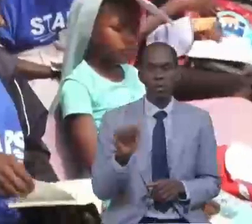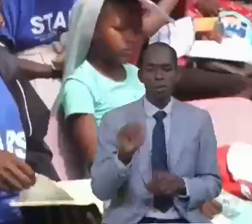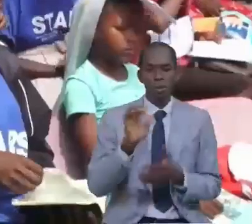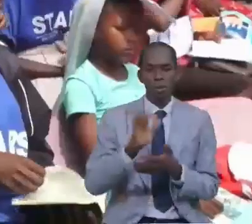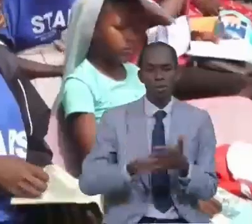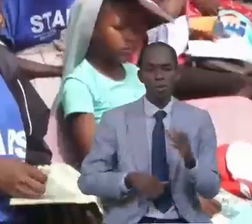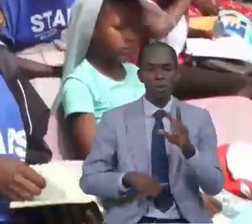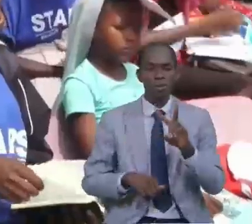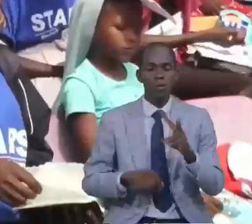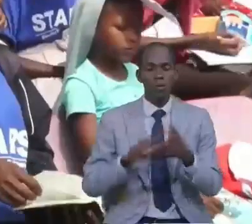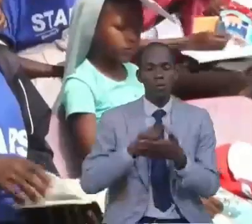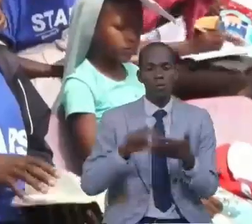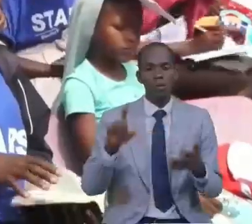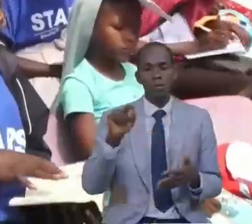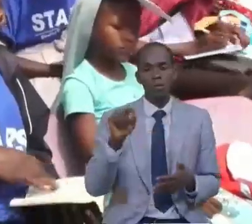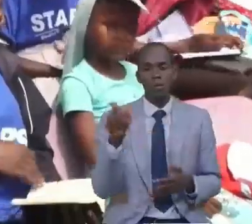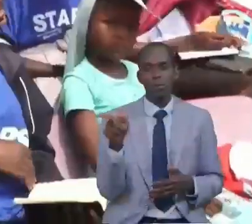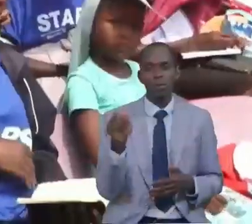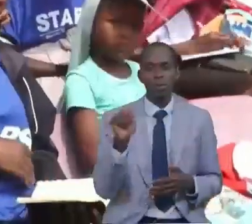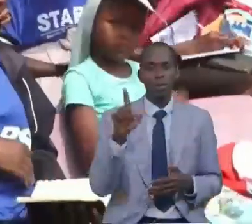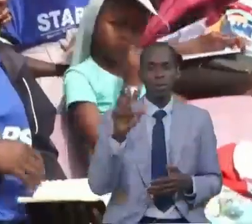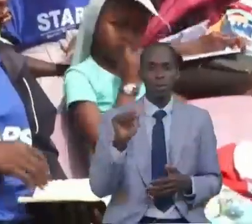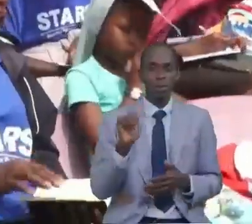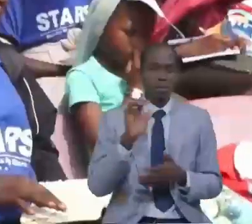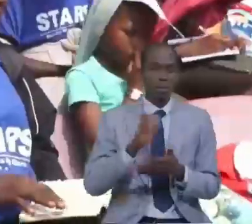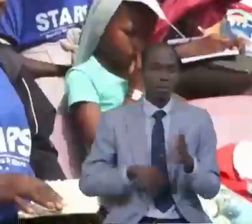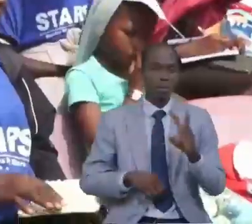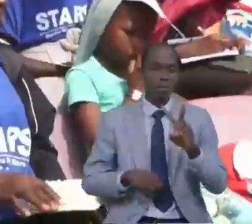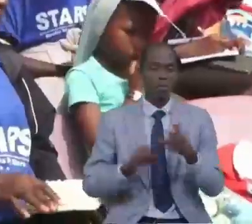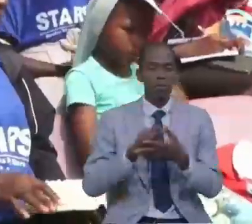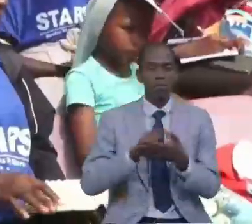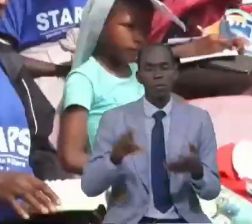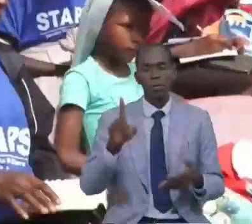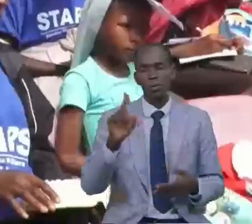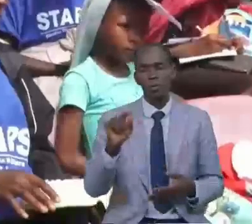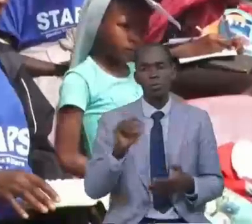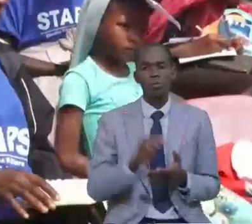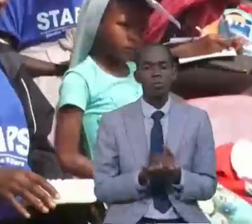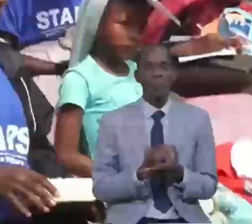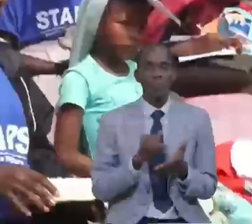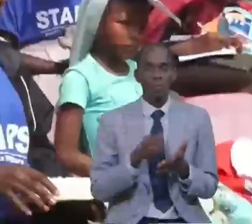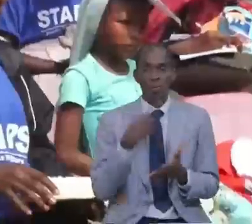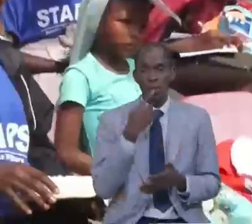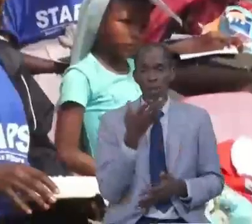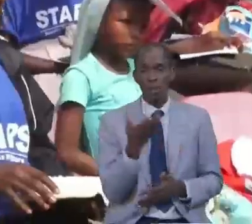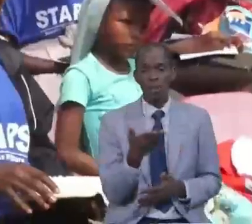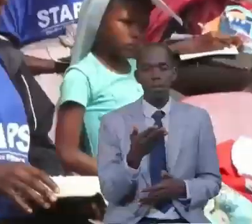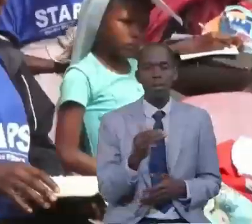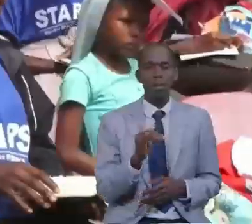I am crucified with Christ. Nevertheless, I live, yet not